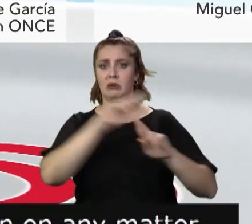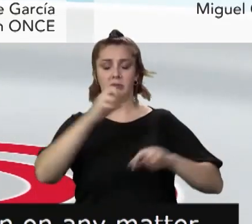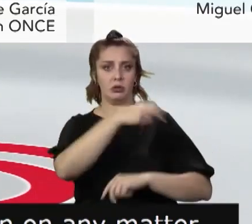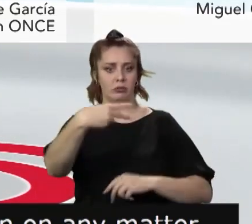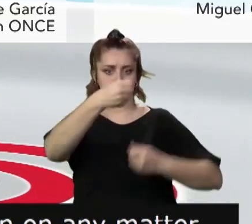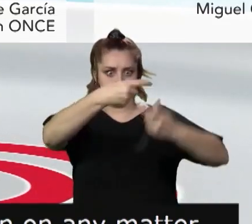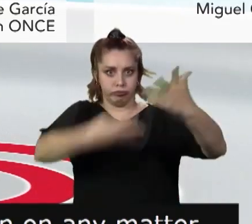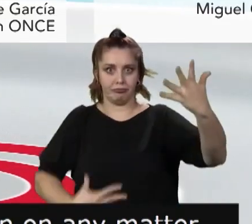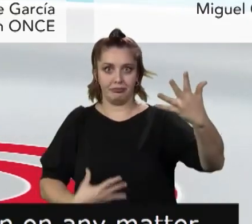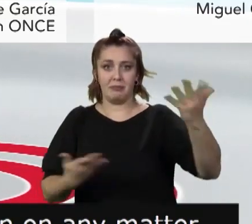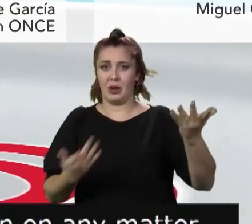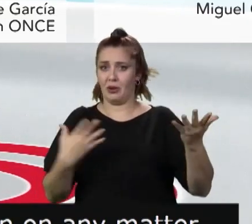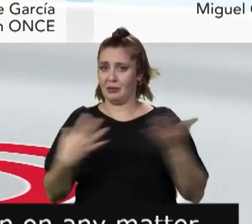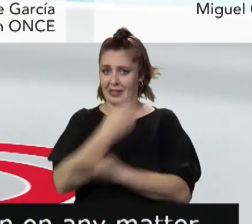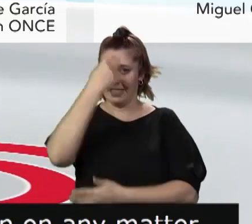We can just